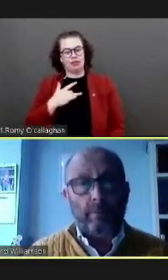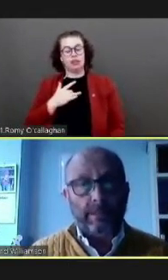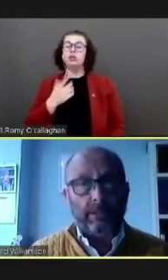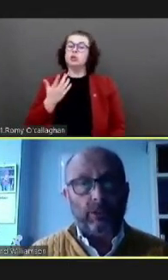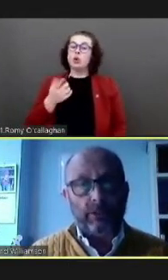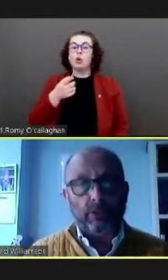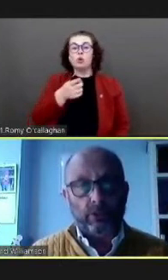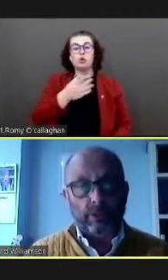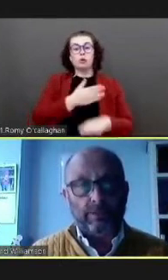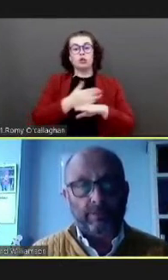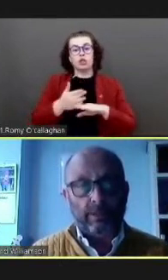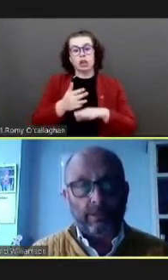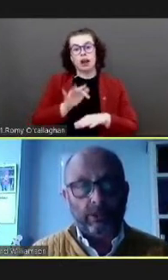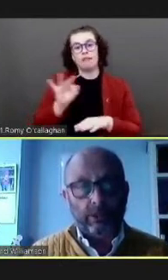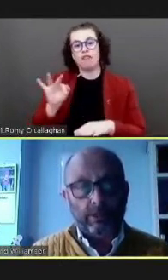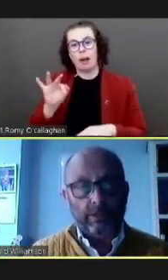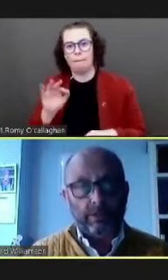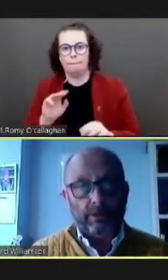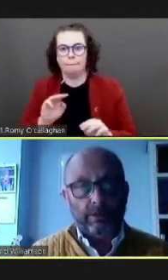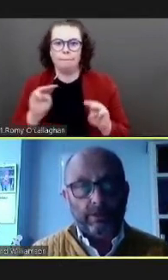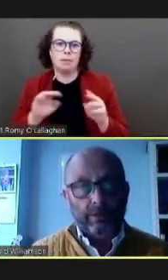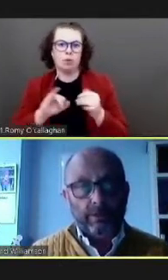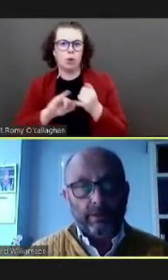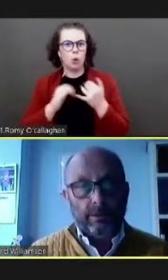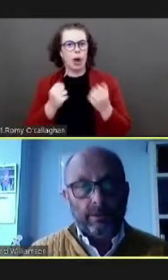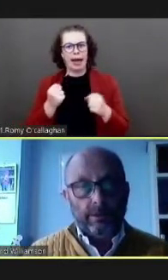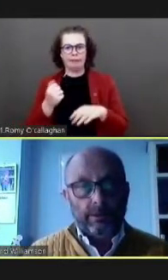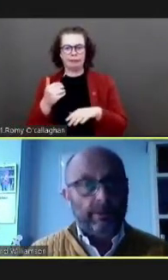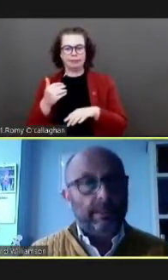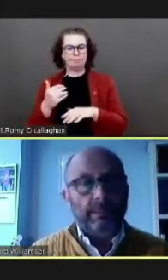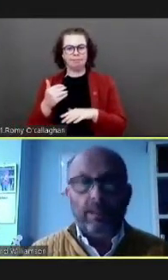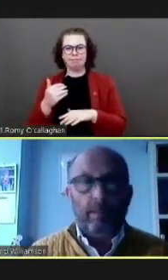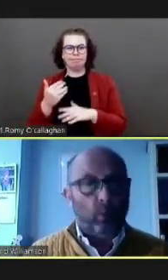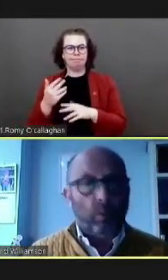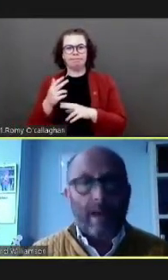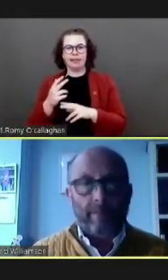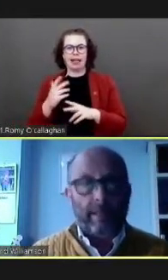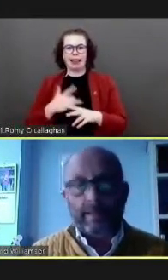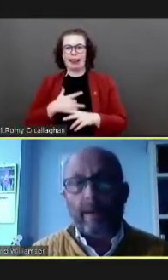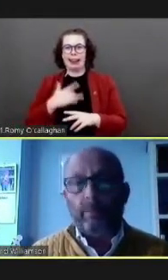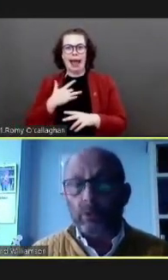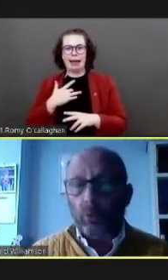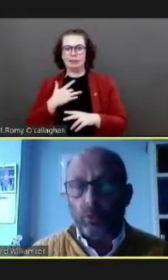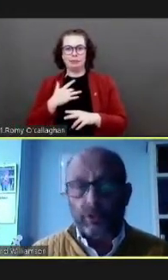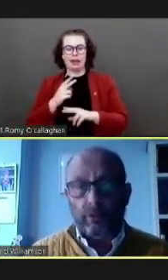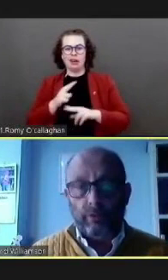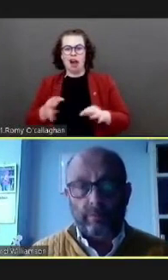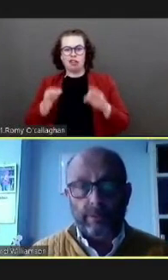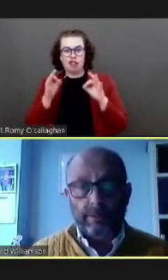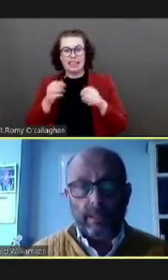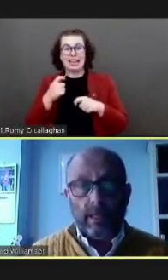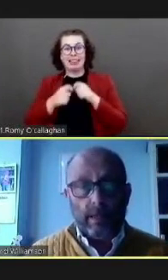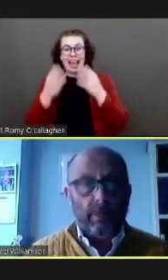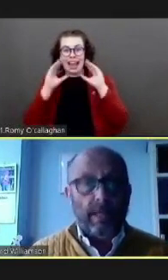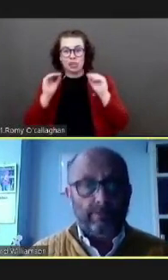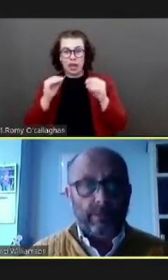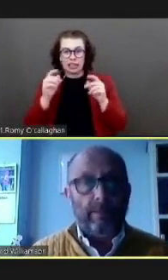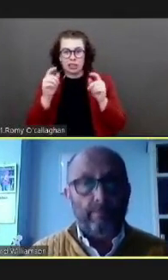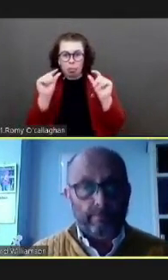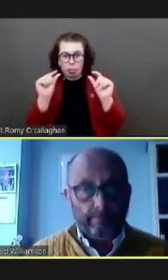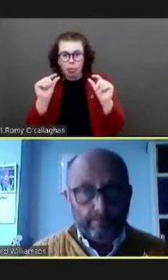start from a position of social disadvantage. So it's a double whammy, and that was also referenced.